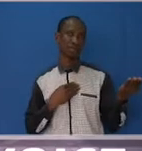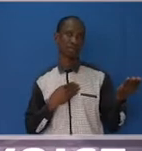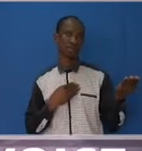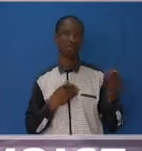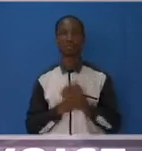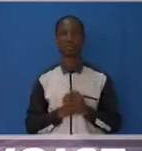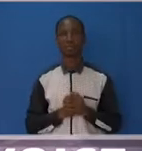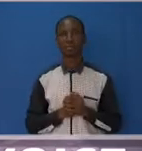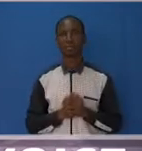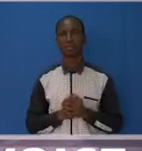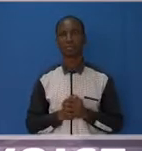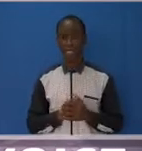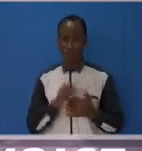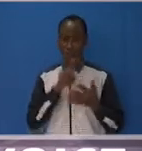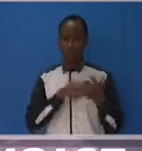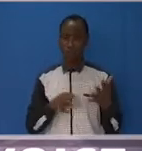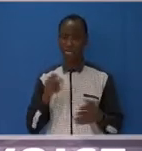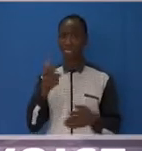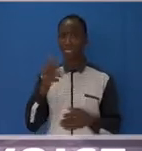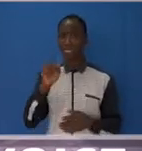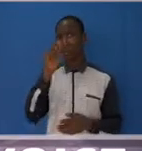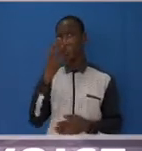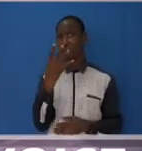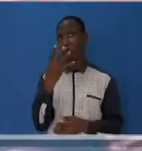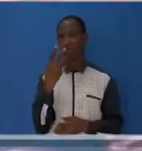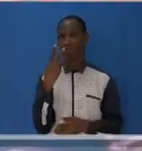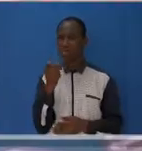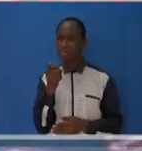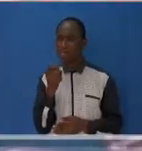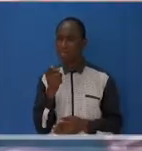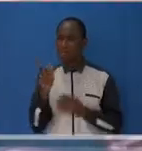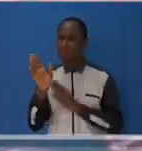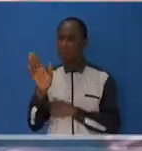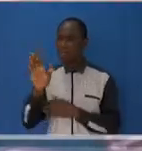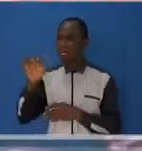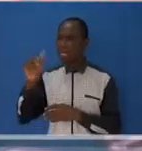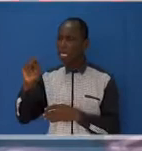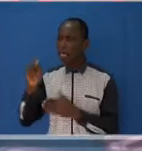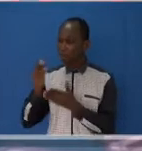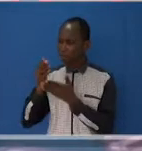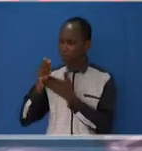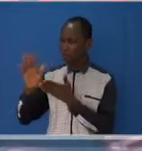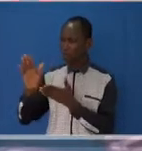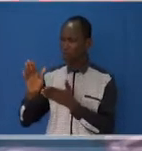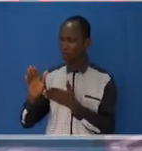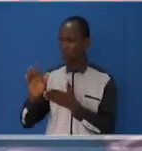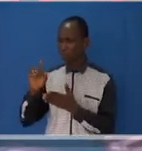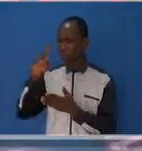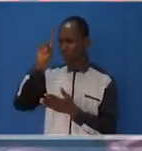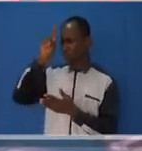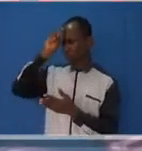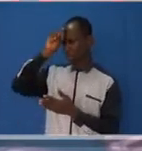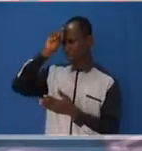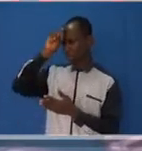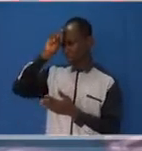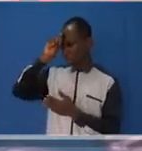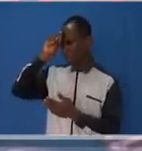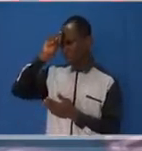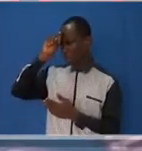sɛ wonya kenkan hɔ na wote sɛ Yankopon ani ansɔ kan ne na afɔrebɔ pɛ ntɛntɛm a sɛ wonhu ne